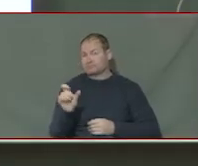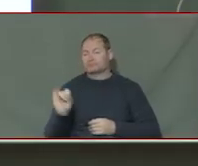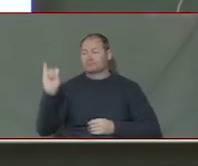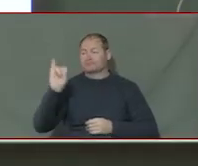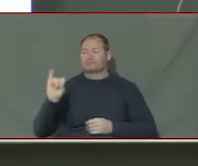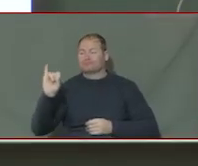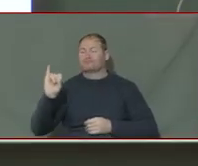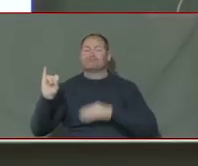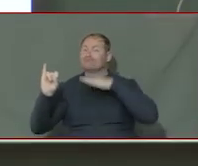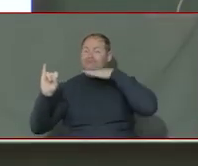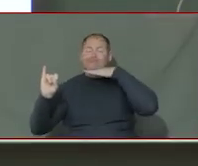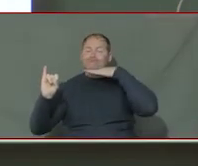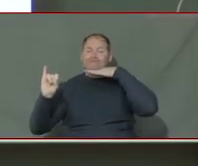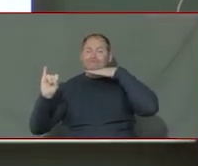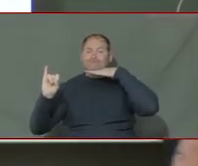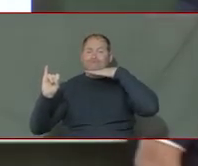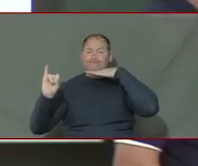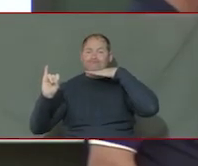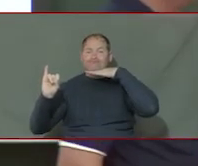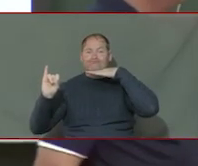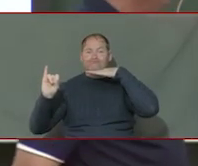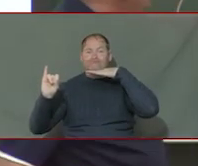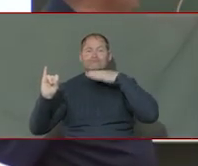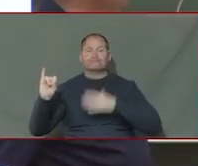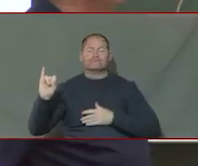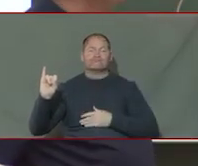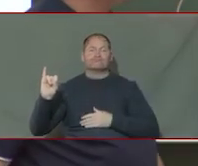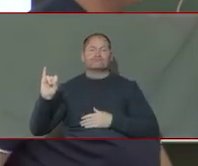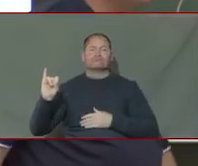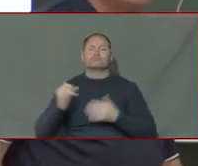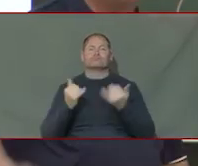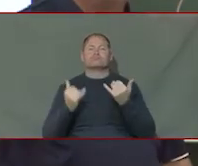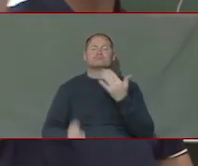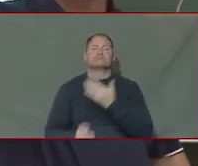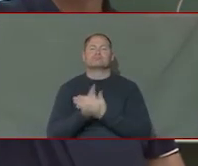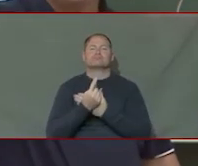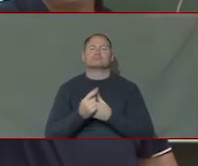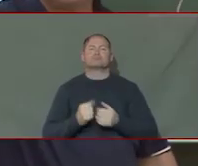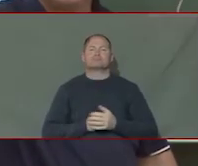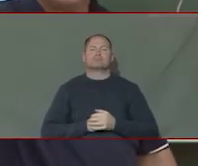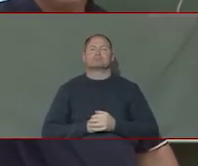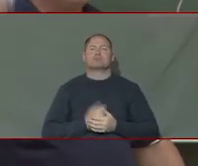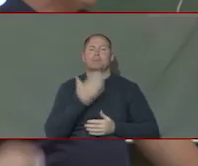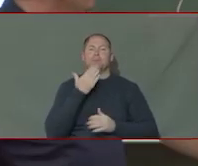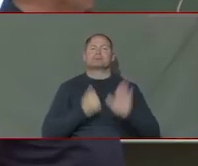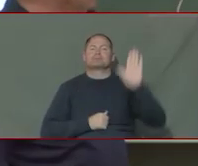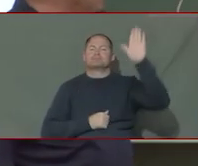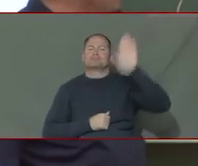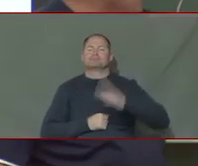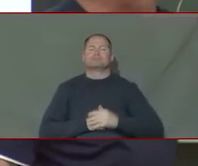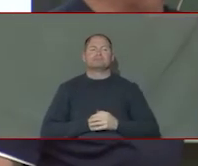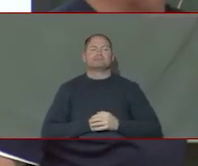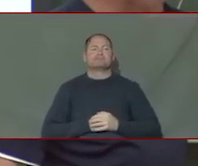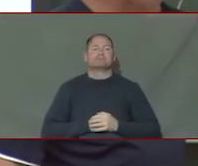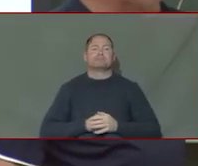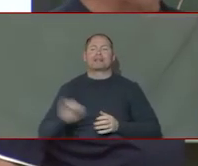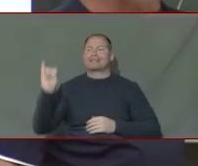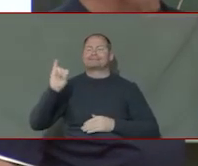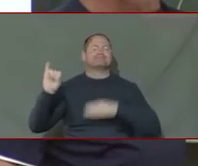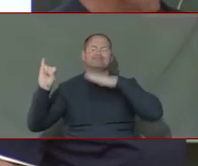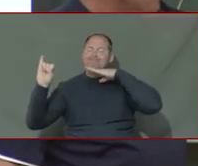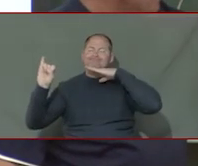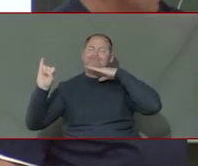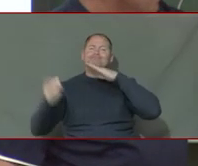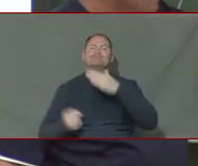here, the insulin is not enough. What do you think will be the consequence? Please raise the hand. What will be the consequence for this person?